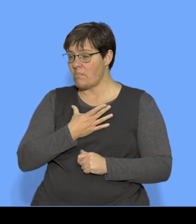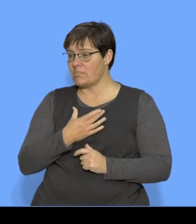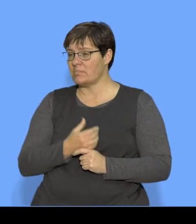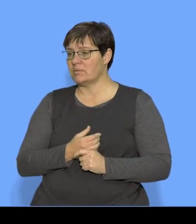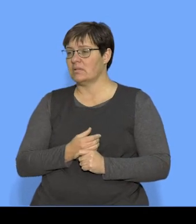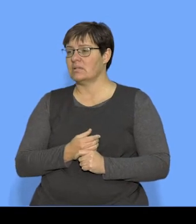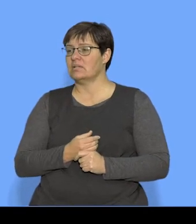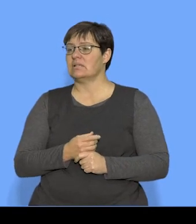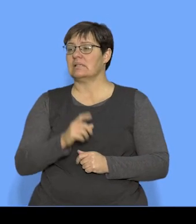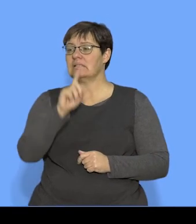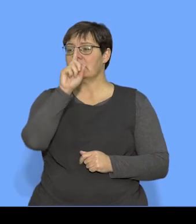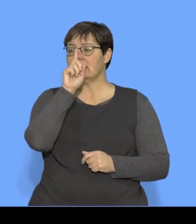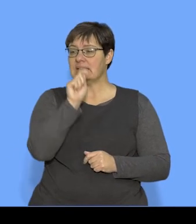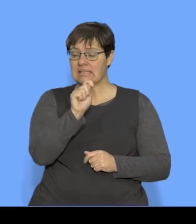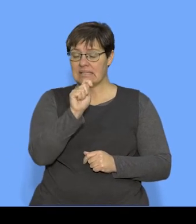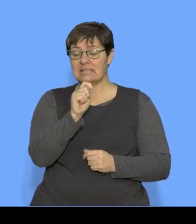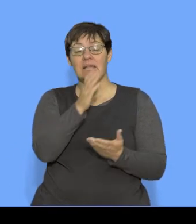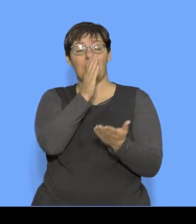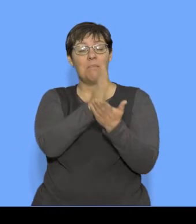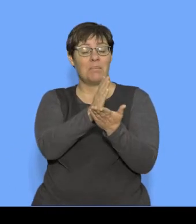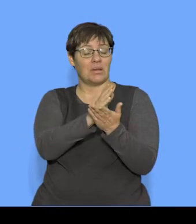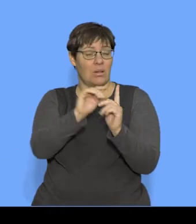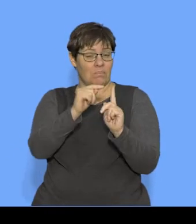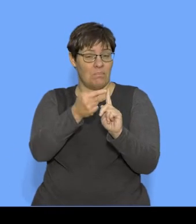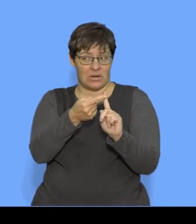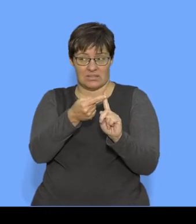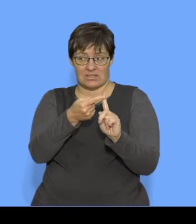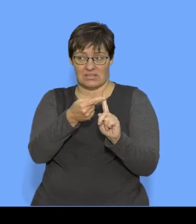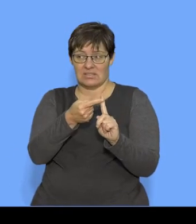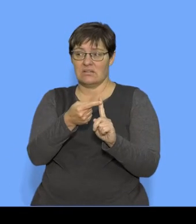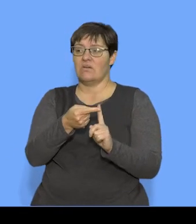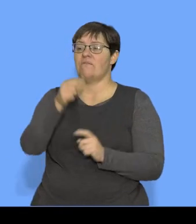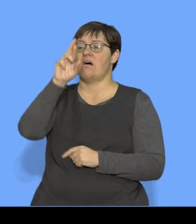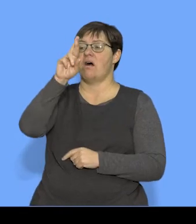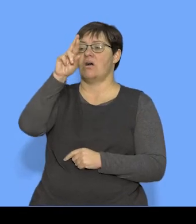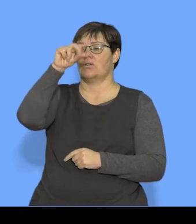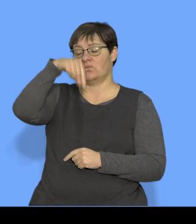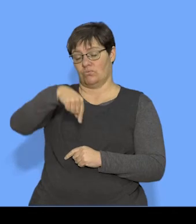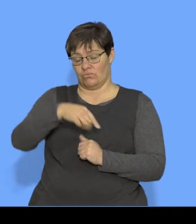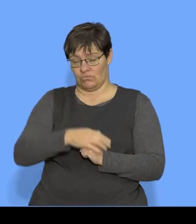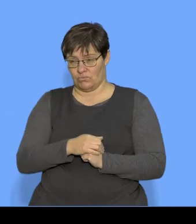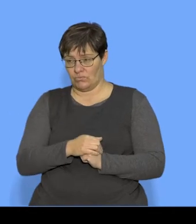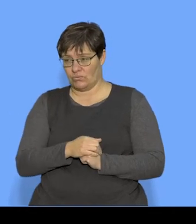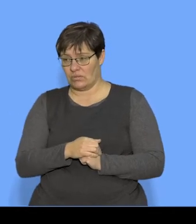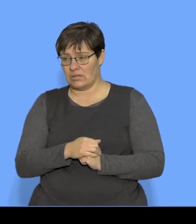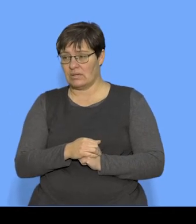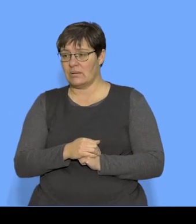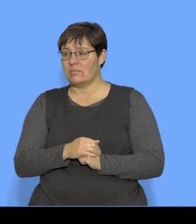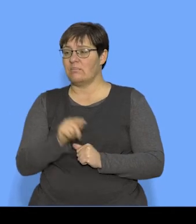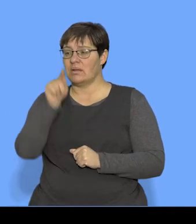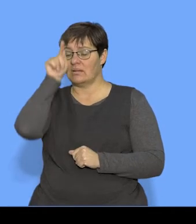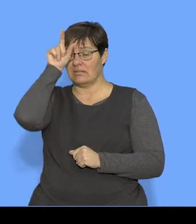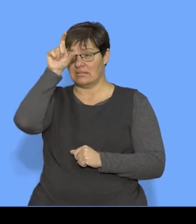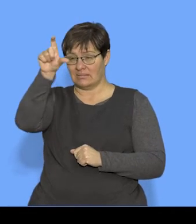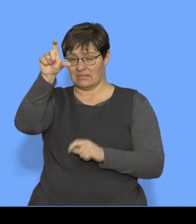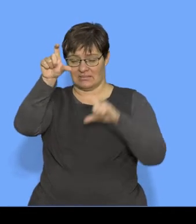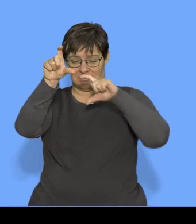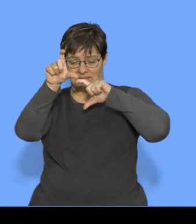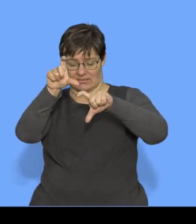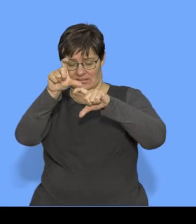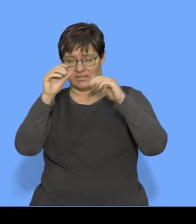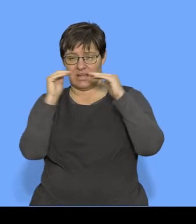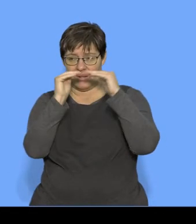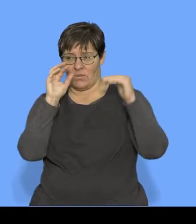that they're telling us here is T is also the midpoint of RQ, making this line segment to be equal